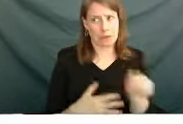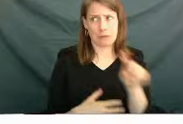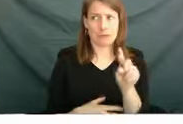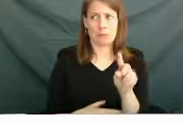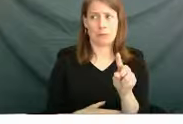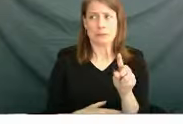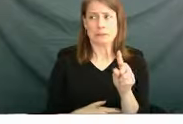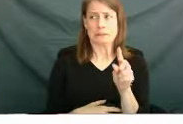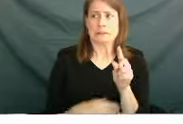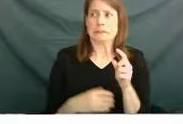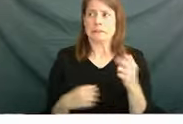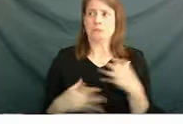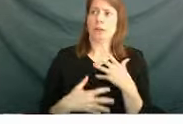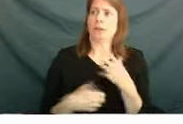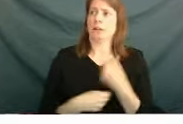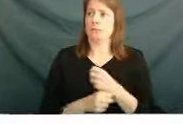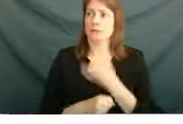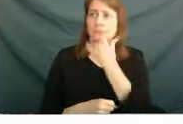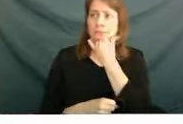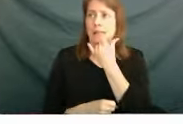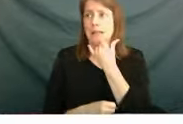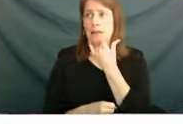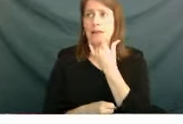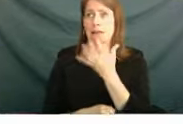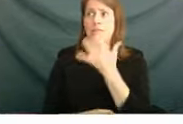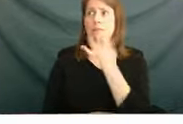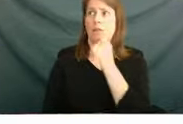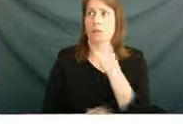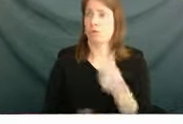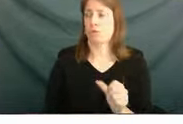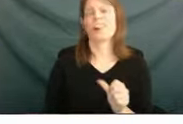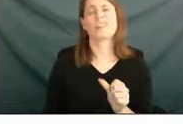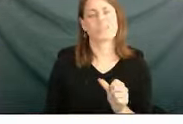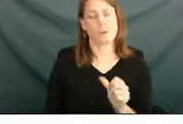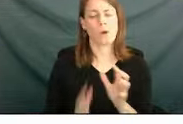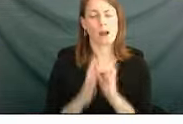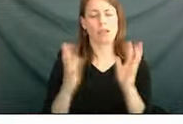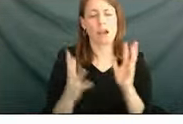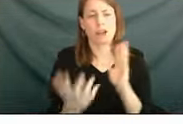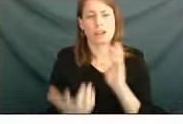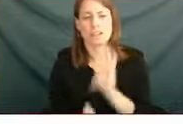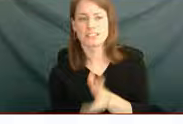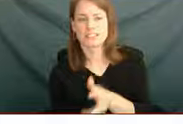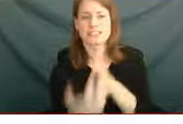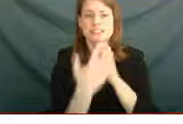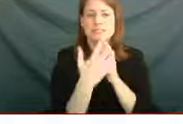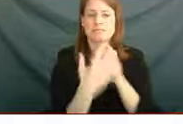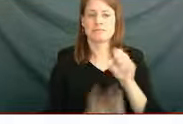So a lot of scaffolding, a lot of support and a lot of encouragement.